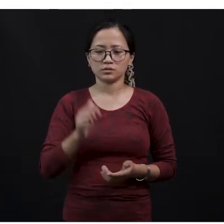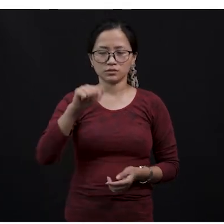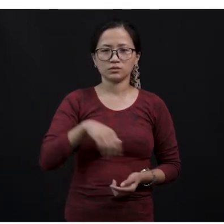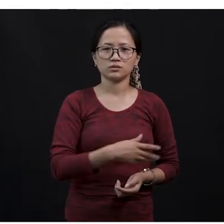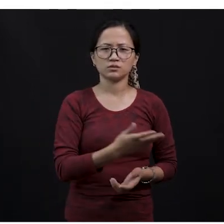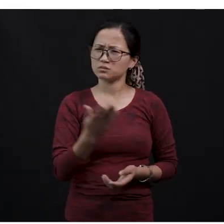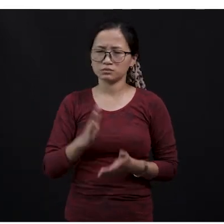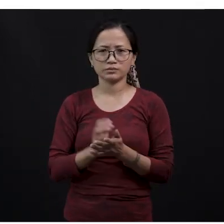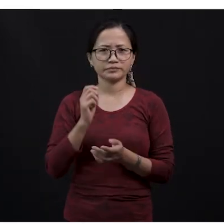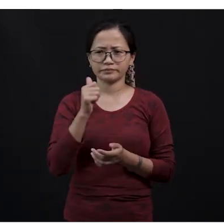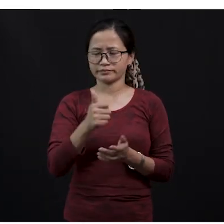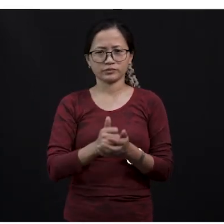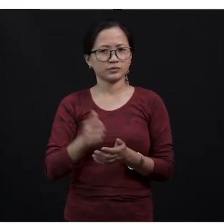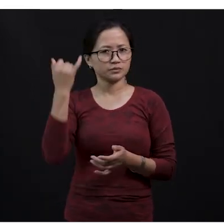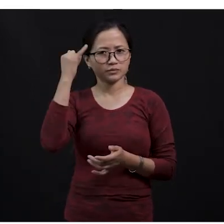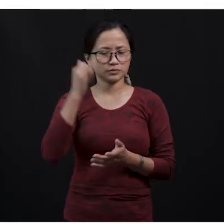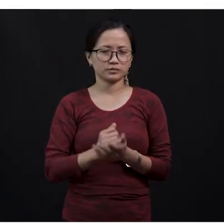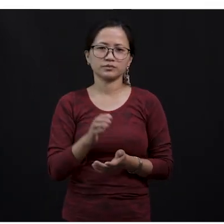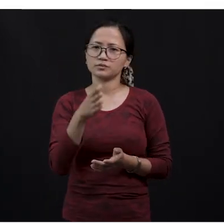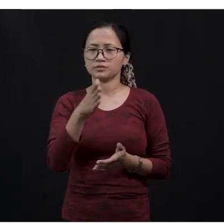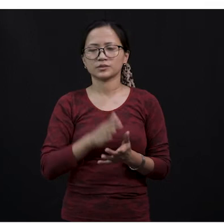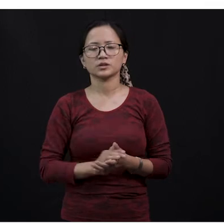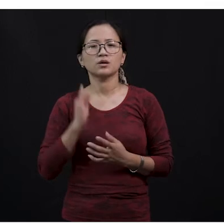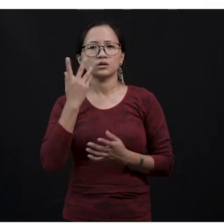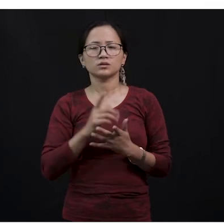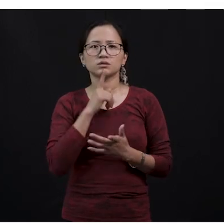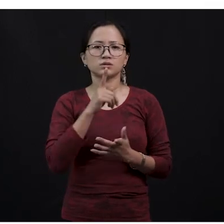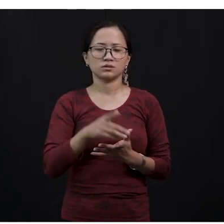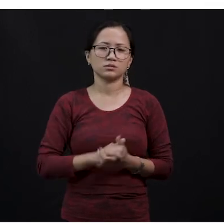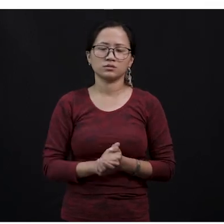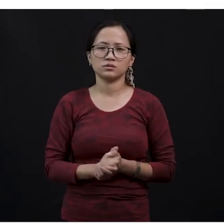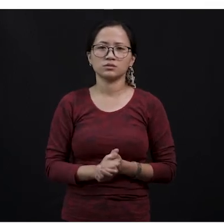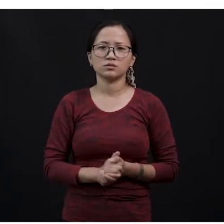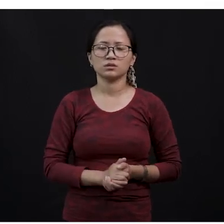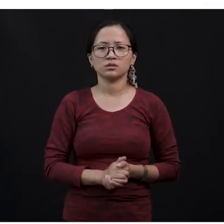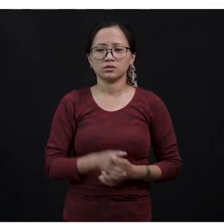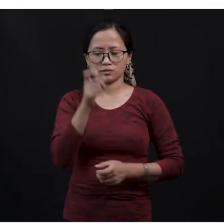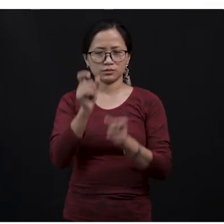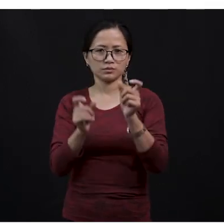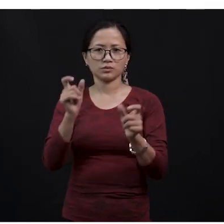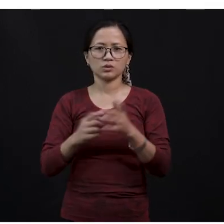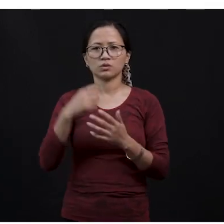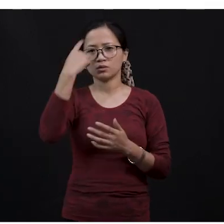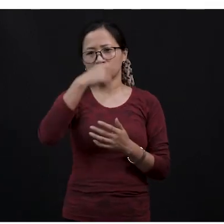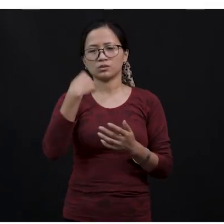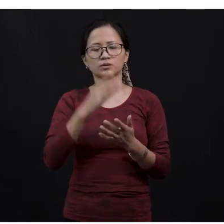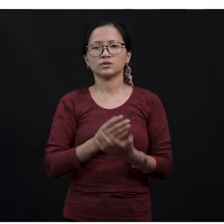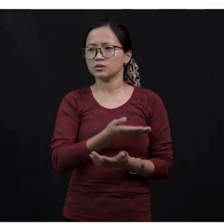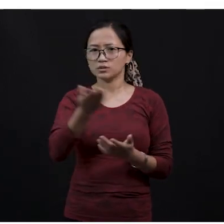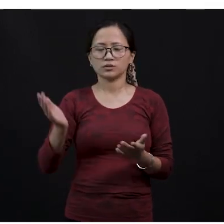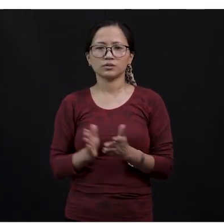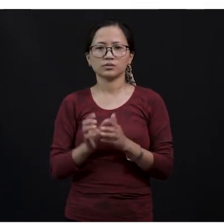was not a good idea. And also, when he says that it's not a good idea, he tells the people who were already in Devagiri